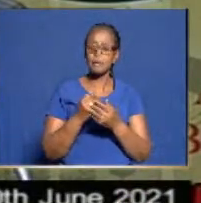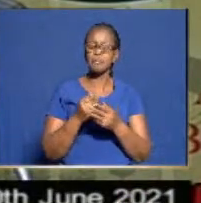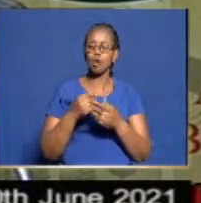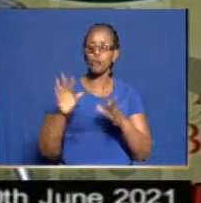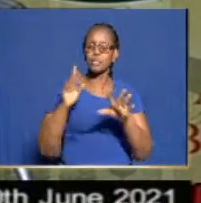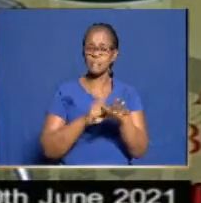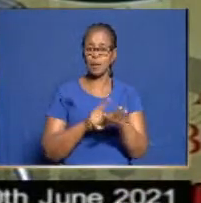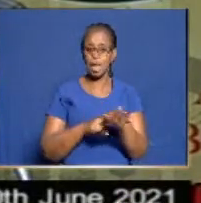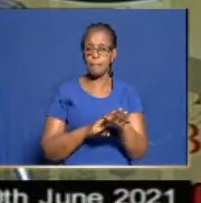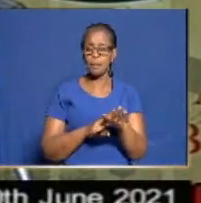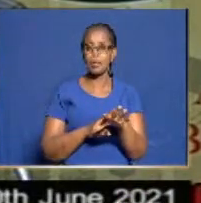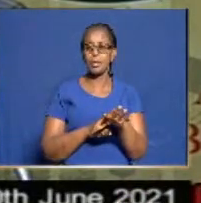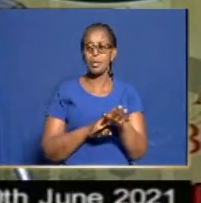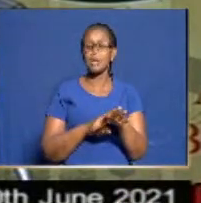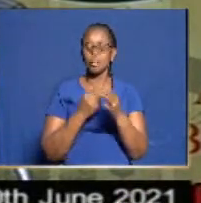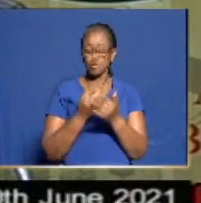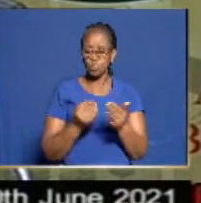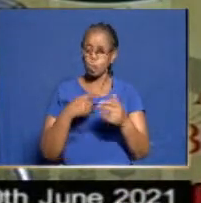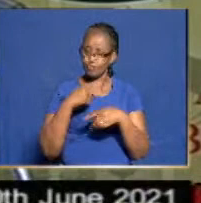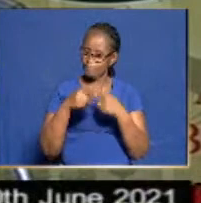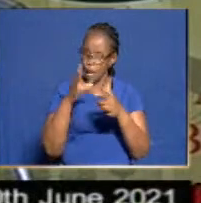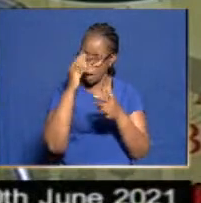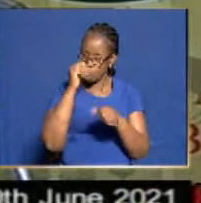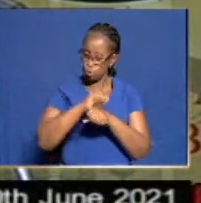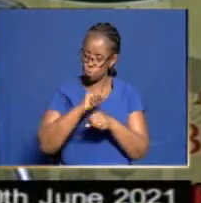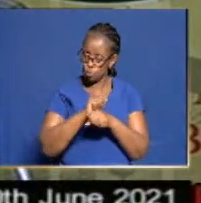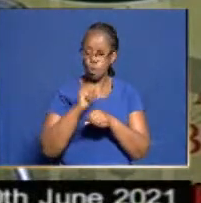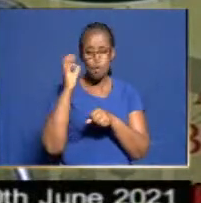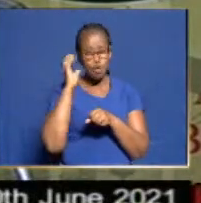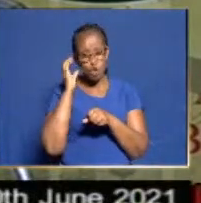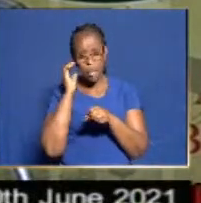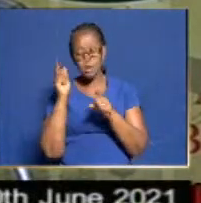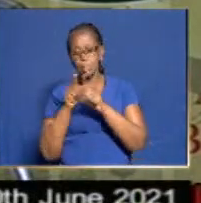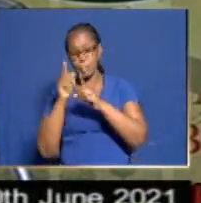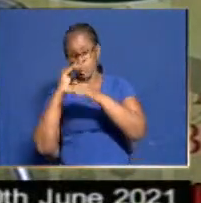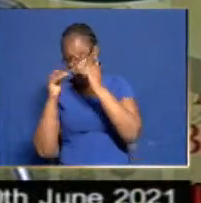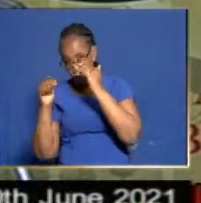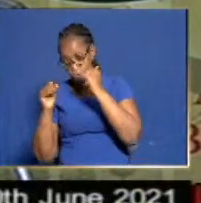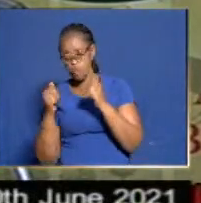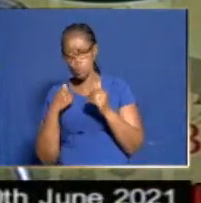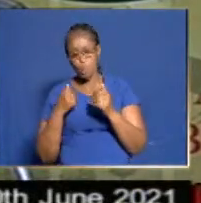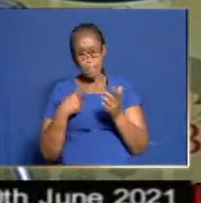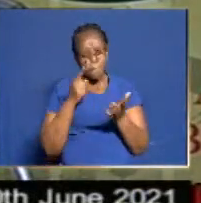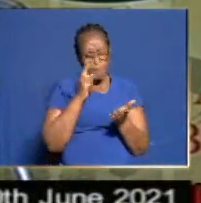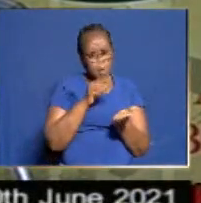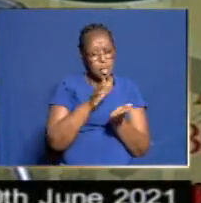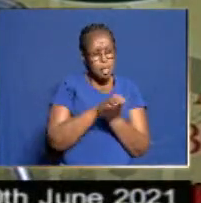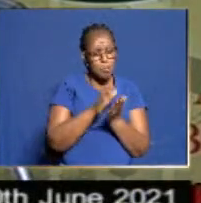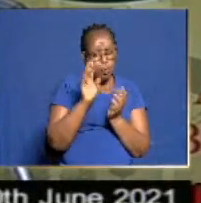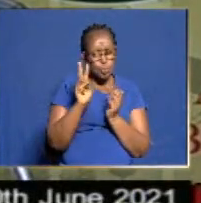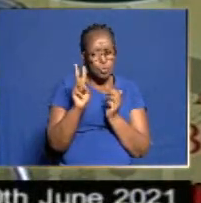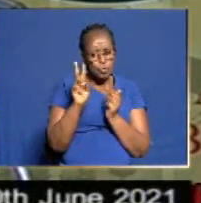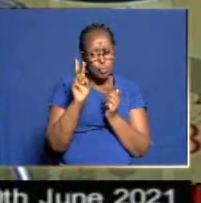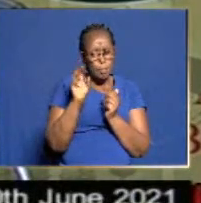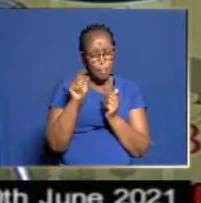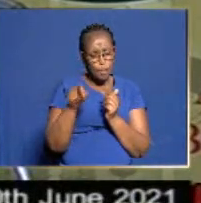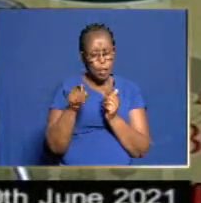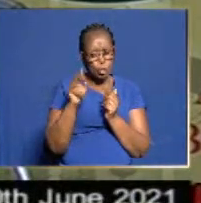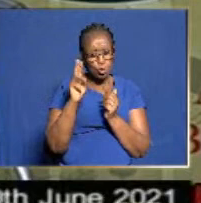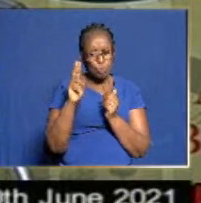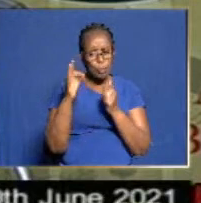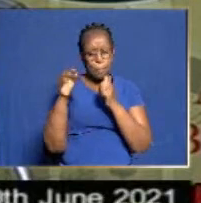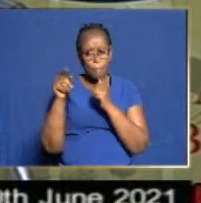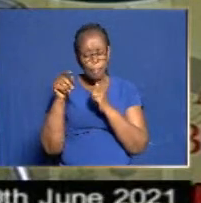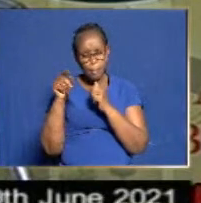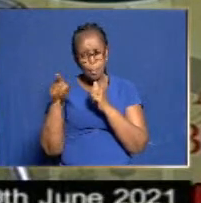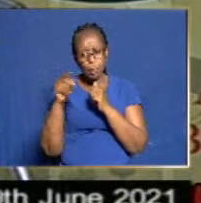schools, colleges, and universities. In this respect, I have set aside a total of KSH 202.8